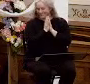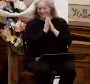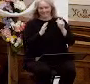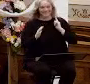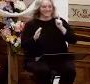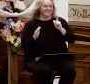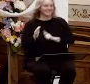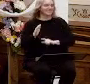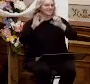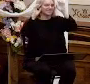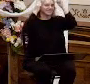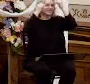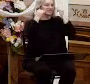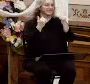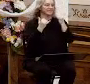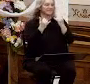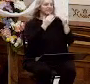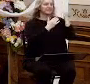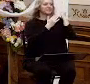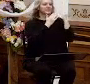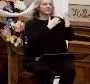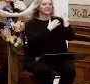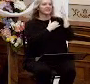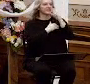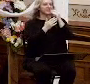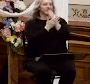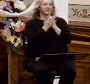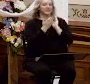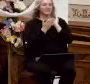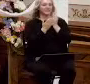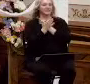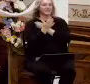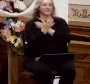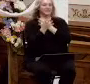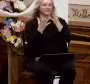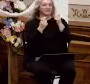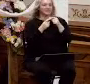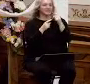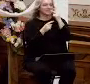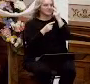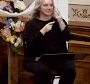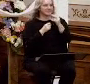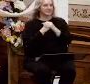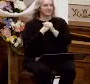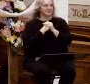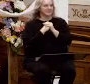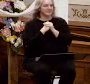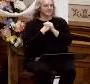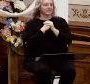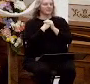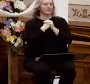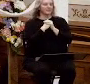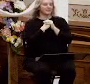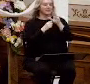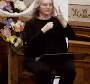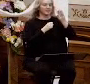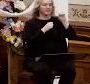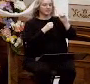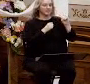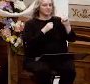Lord, Easter is now behind us, and some of us are inclined to say, whew, take a deep breath and